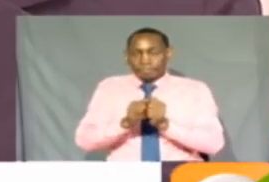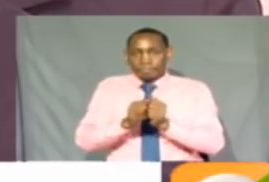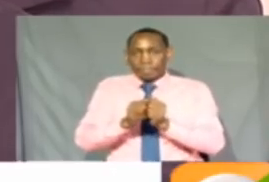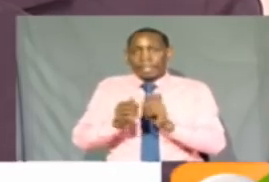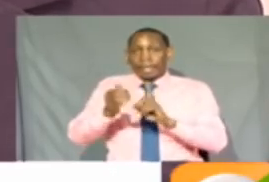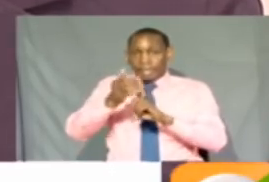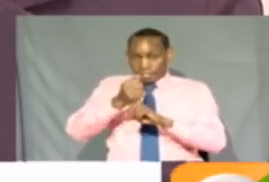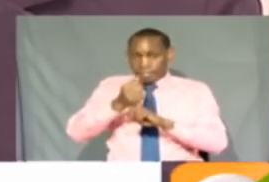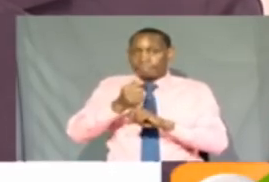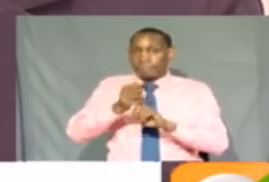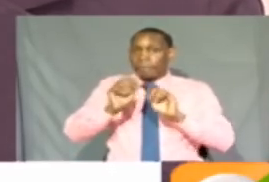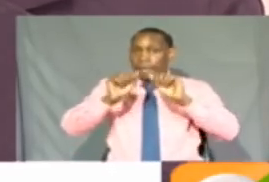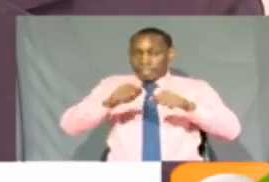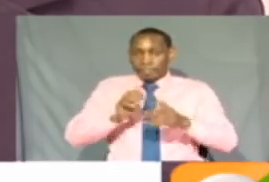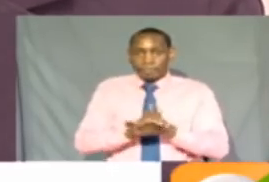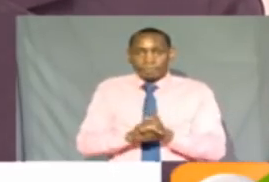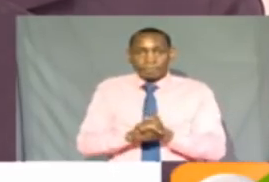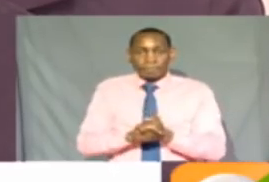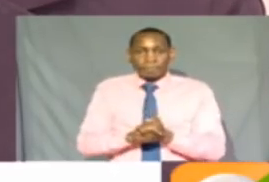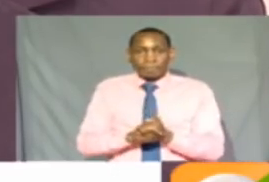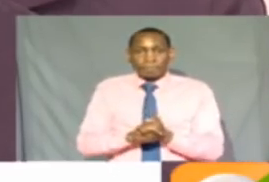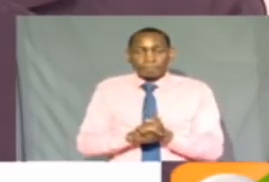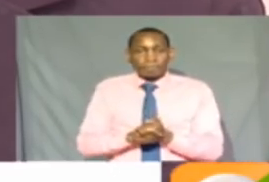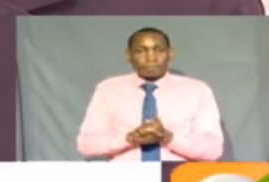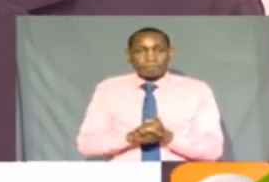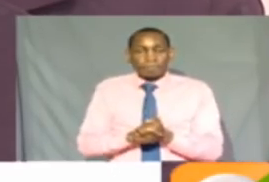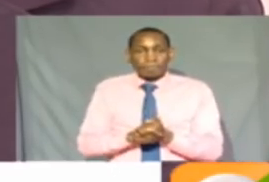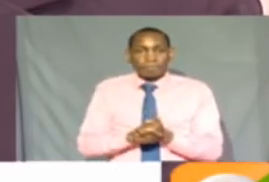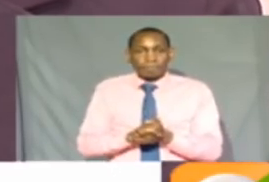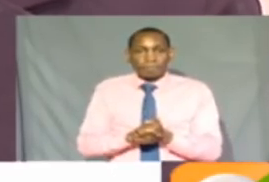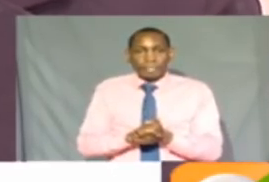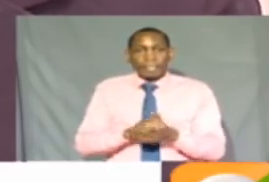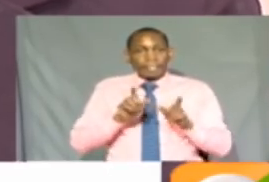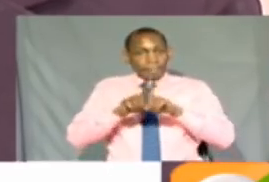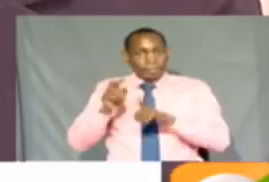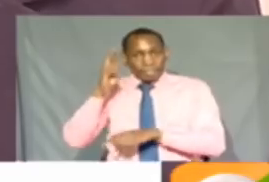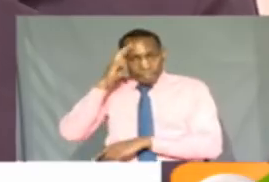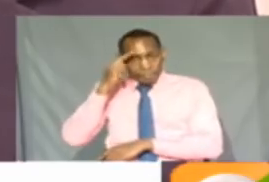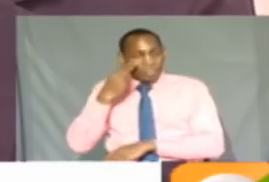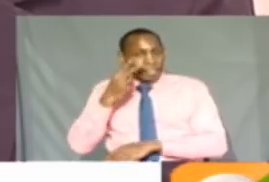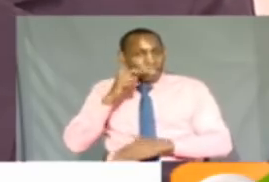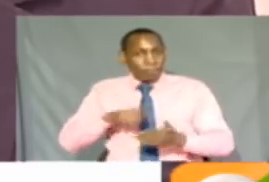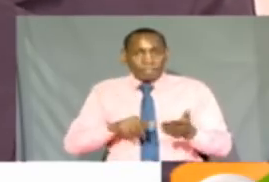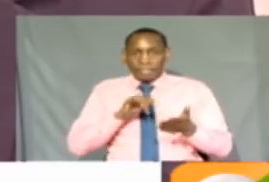somewhere, instead of cheating that they are comfortable, while in real case they are suffering. That's why you see that